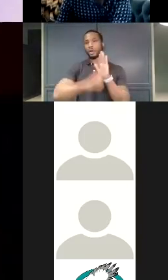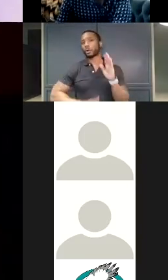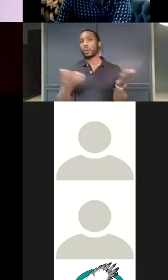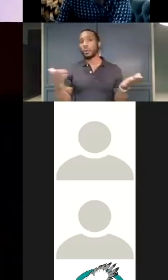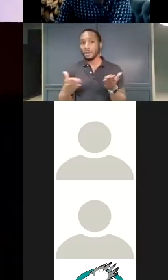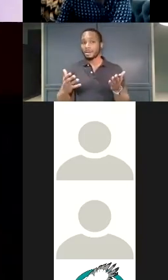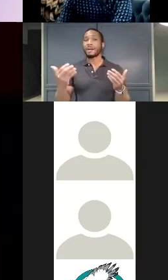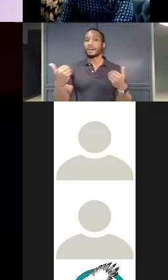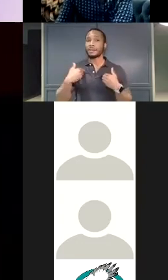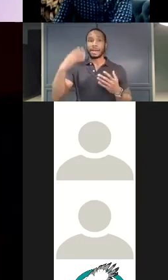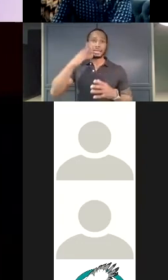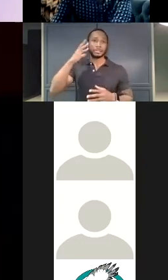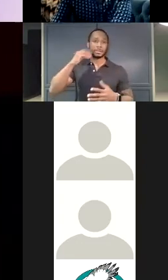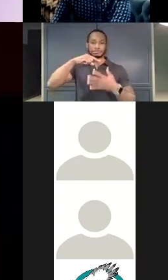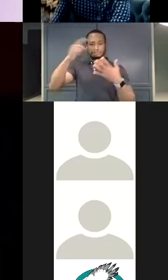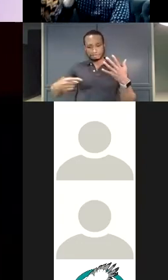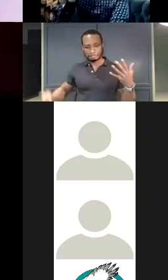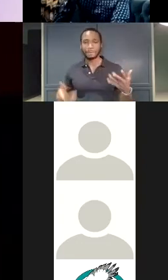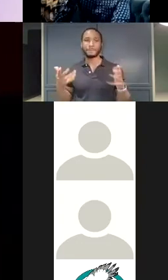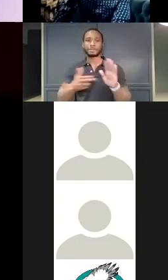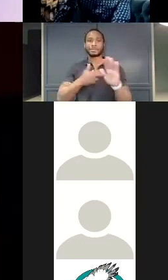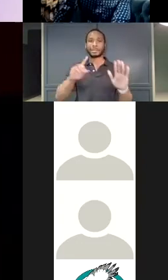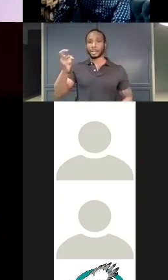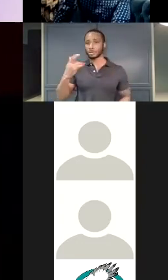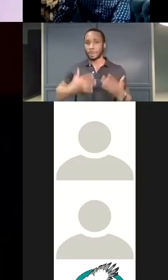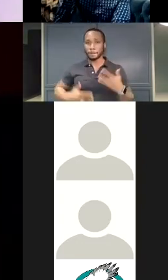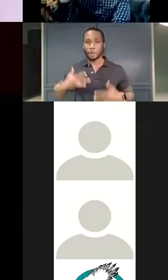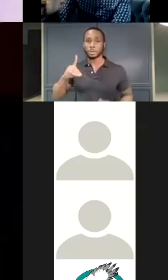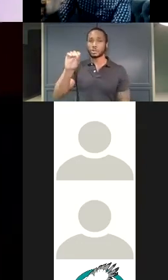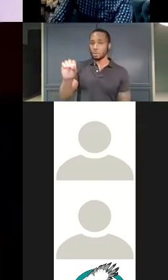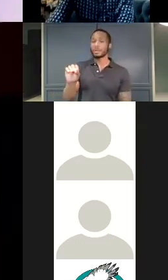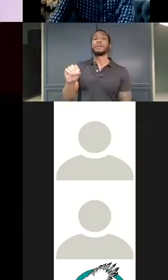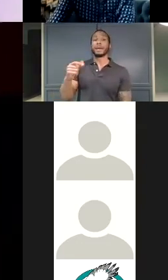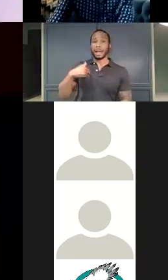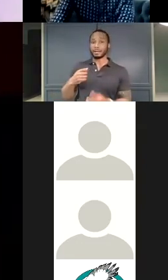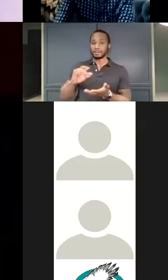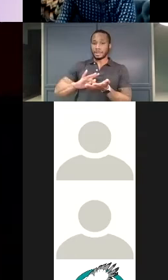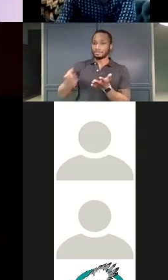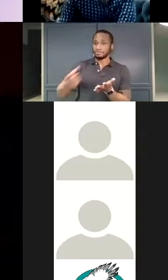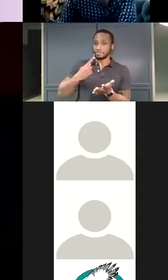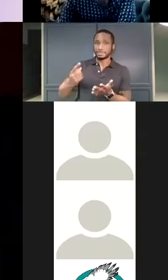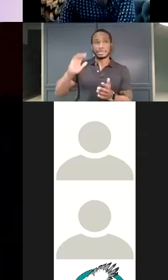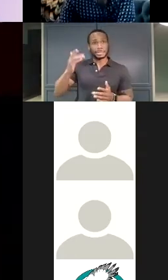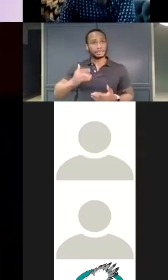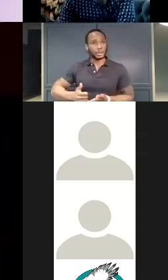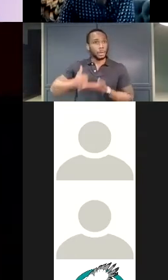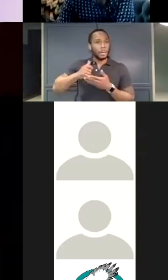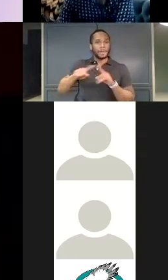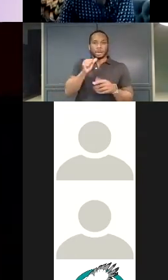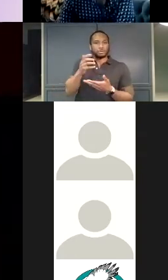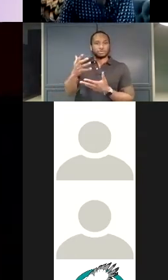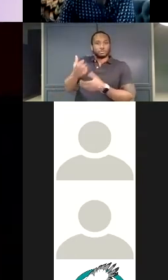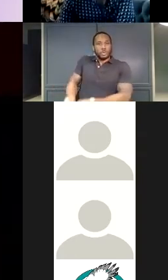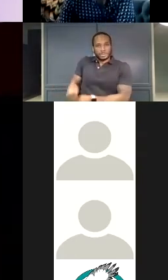had all these experiences. I'm diagnosed with this thing called bipolar disorder. I take the medications and they seem to help me, but I don't trust the pharmaceutical industry